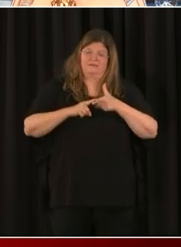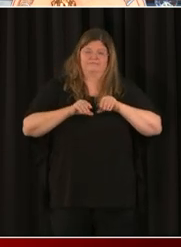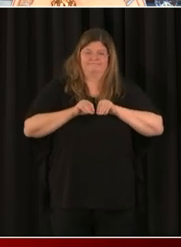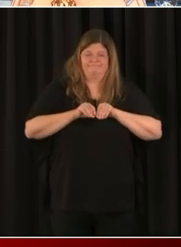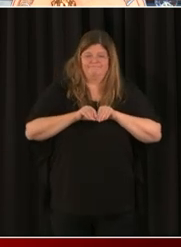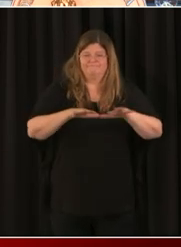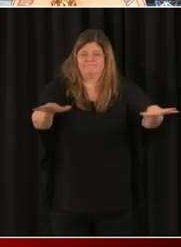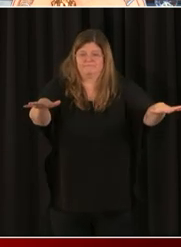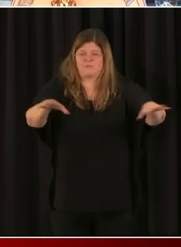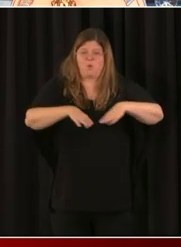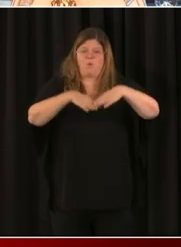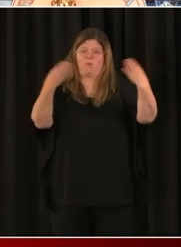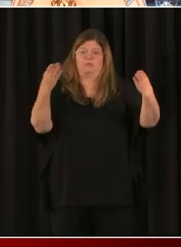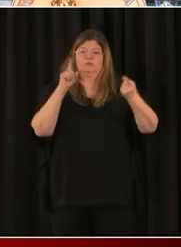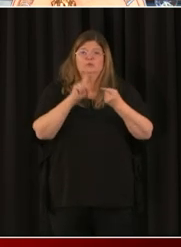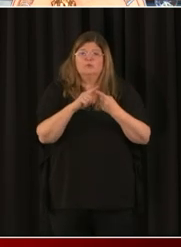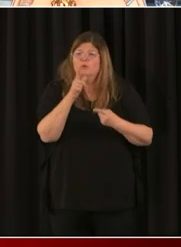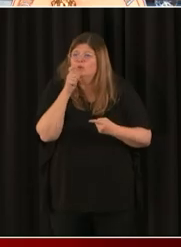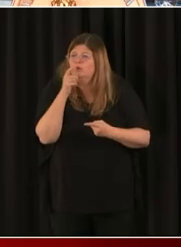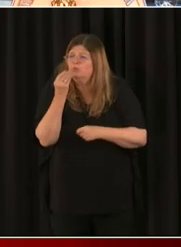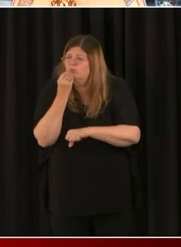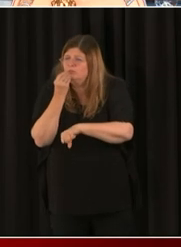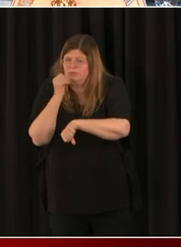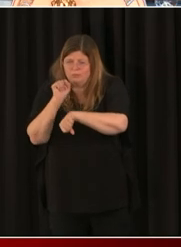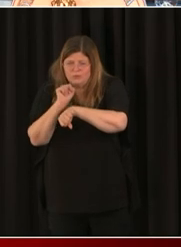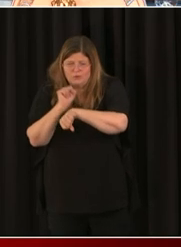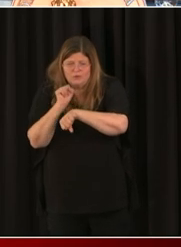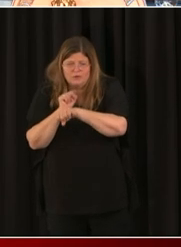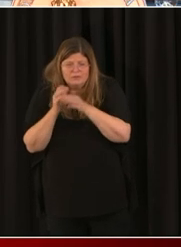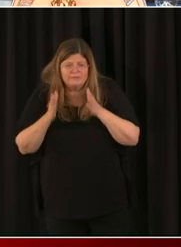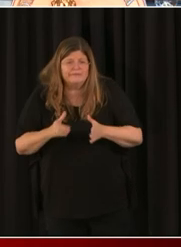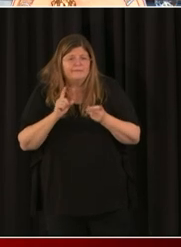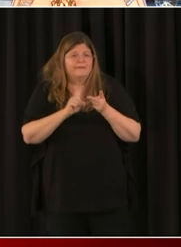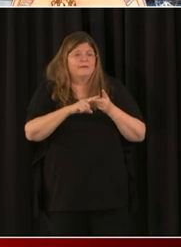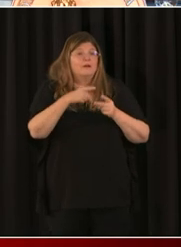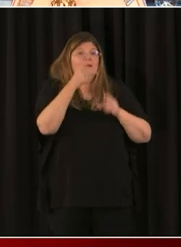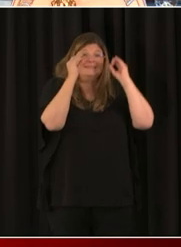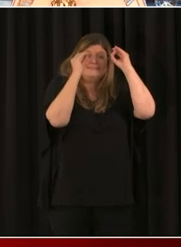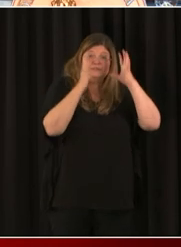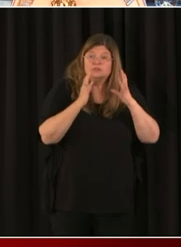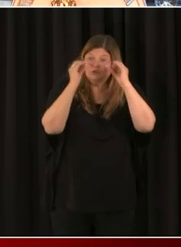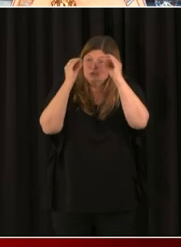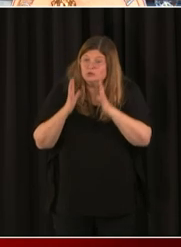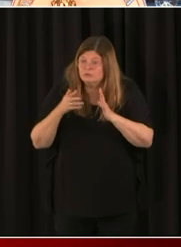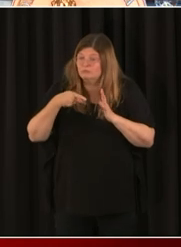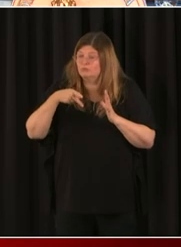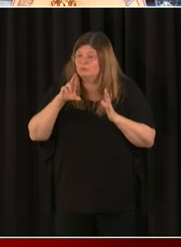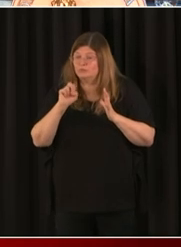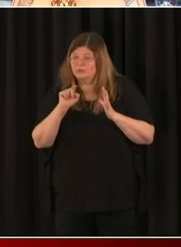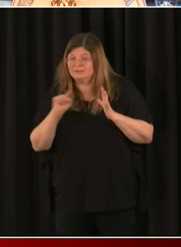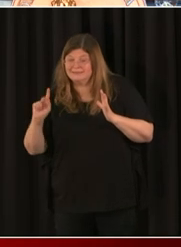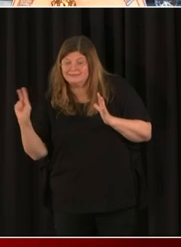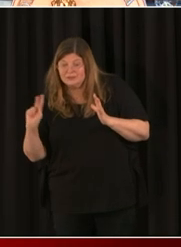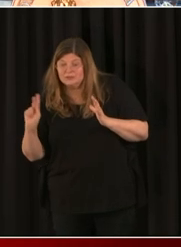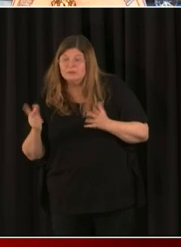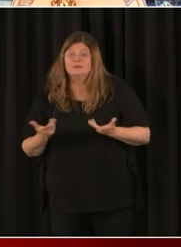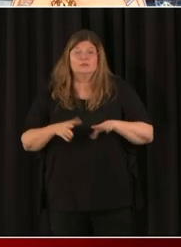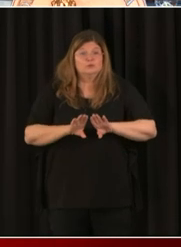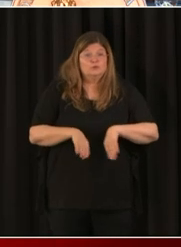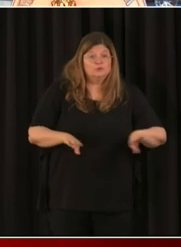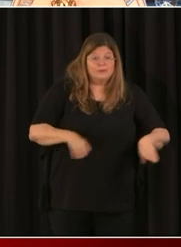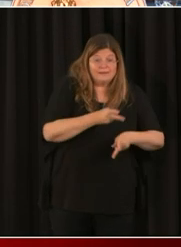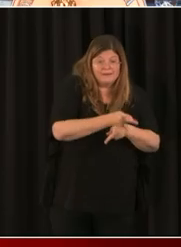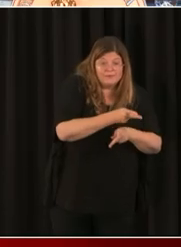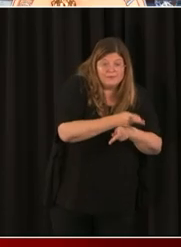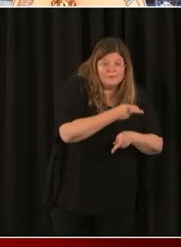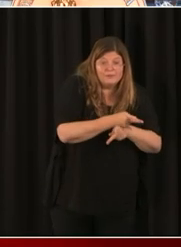grocery store workers, workers in pre-K through 12 educational settings, and child care settings.